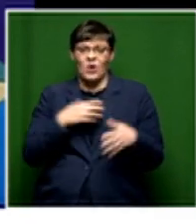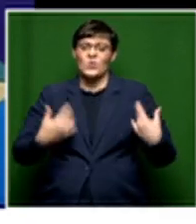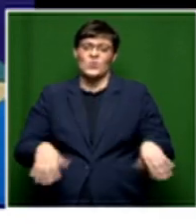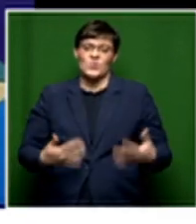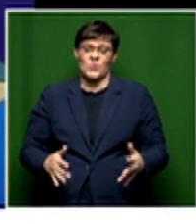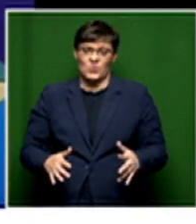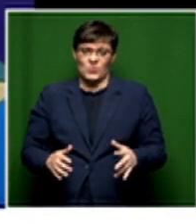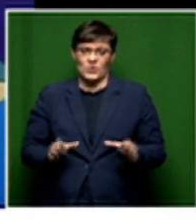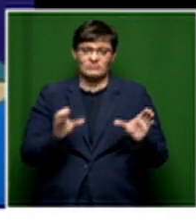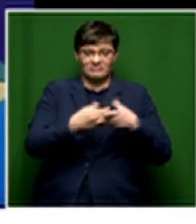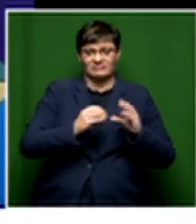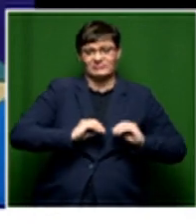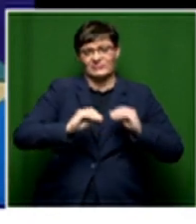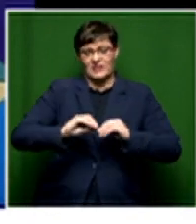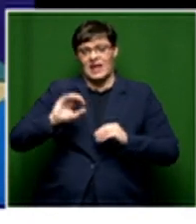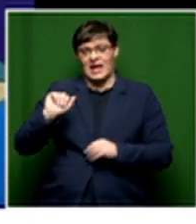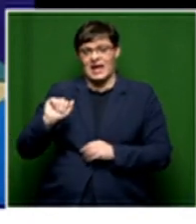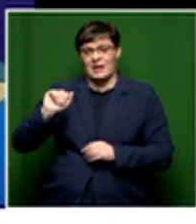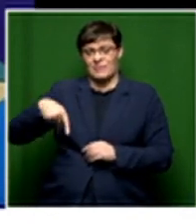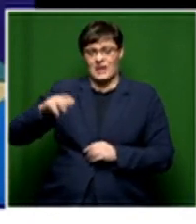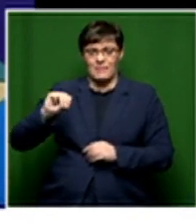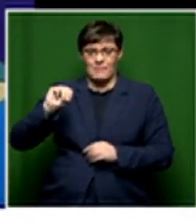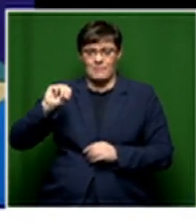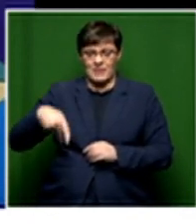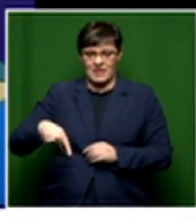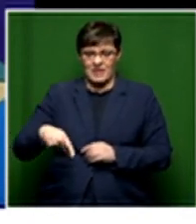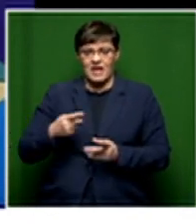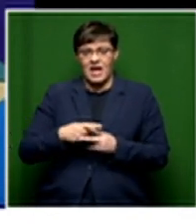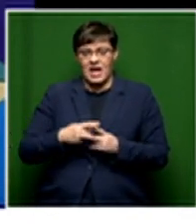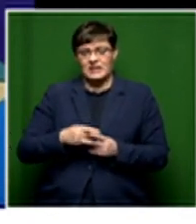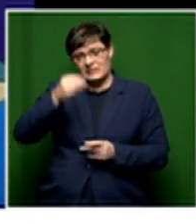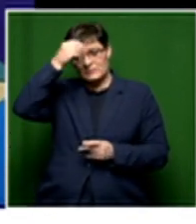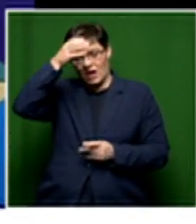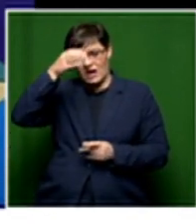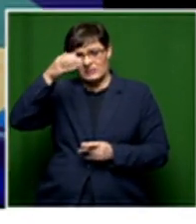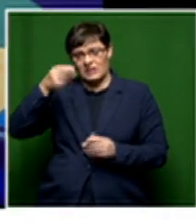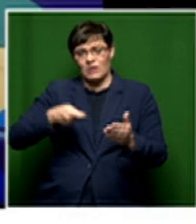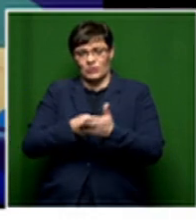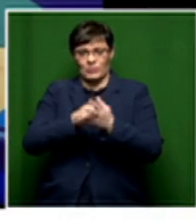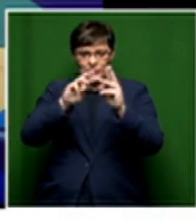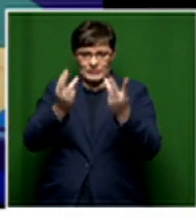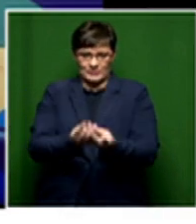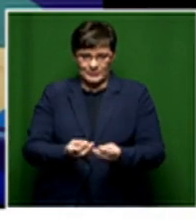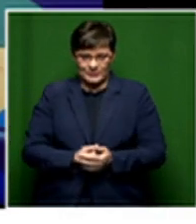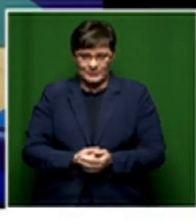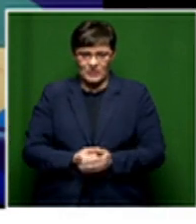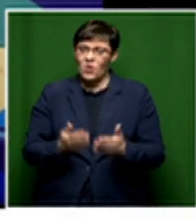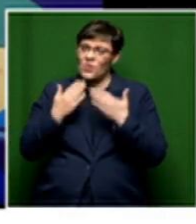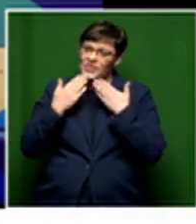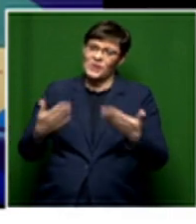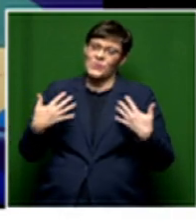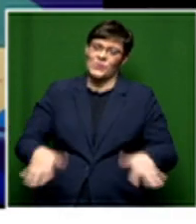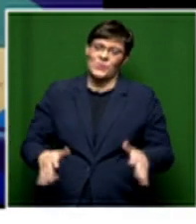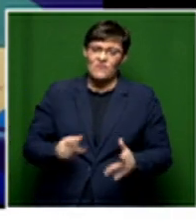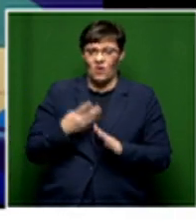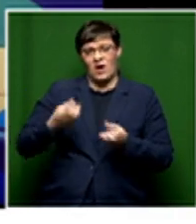fantastic sessions in the APMP slot and with Smart Procurement World. All right, sounds very interesting, Larissa. Thank you so much for